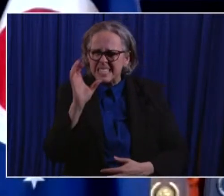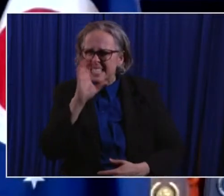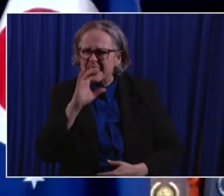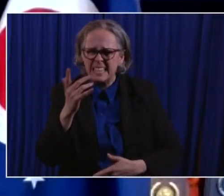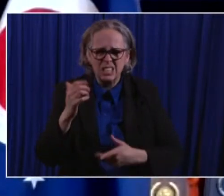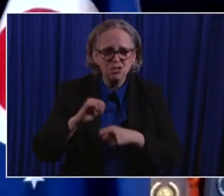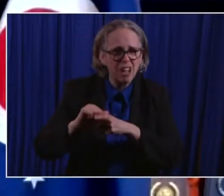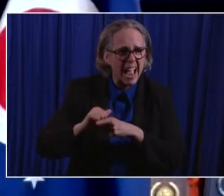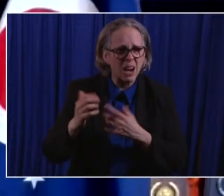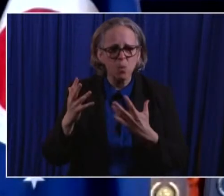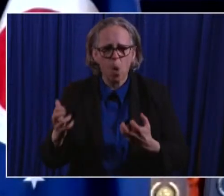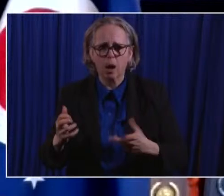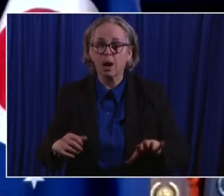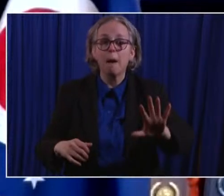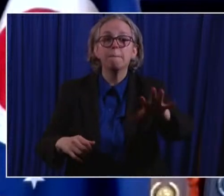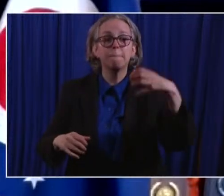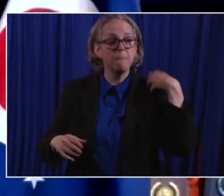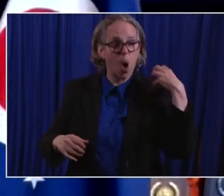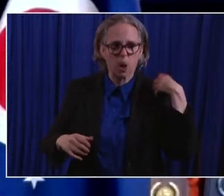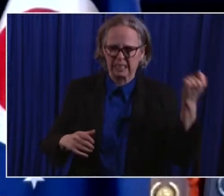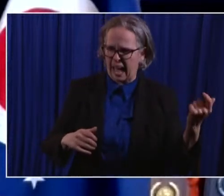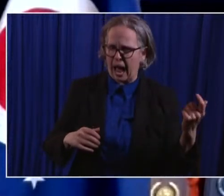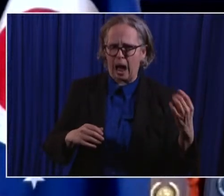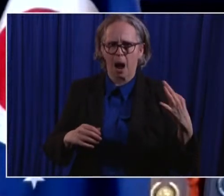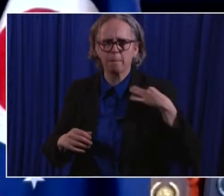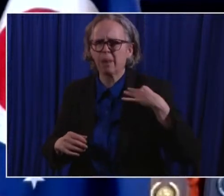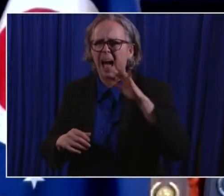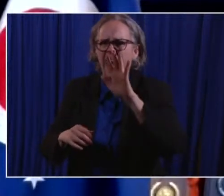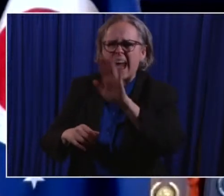techcred.ohio.gov, the individual micro-credential program at